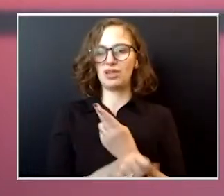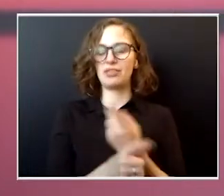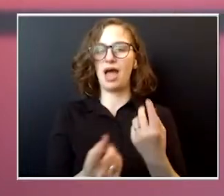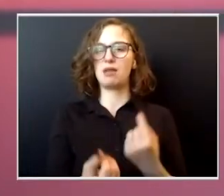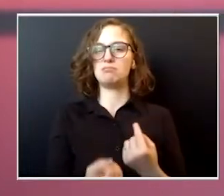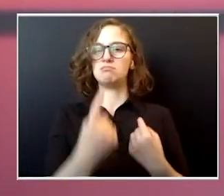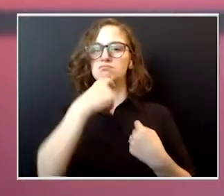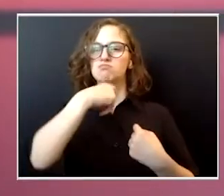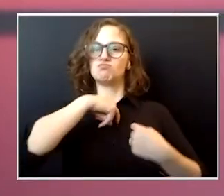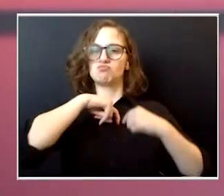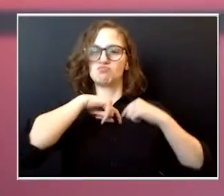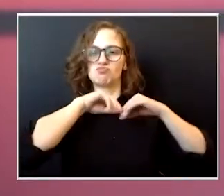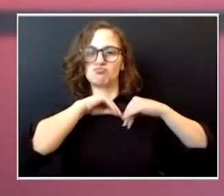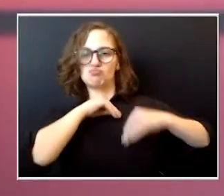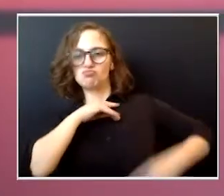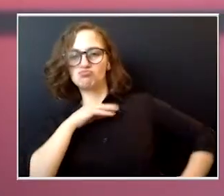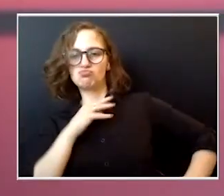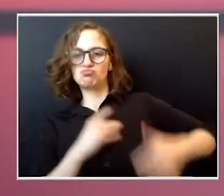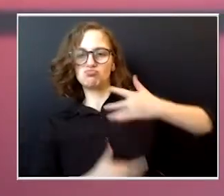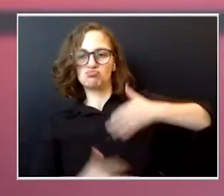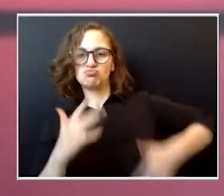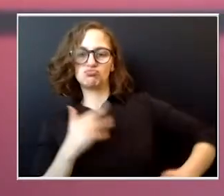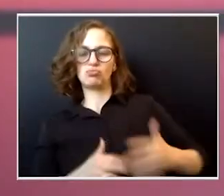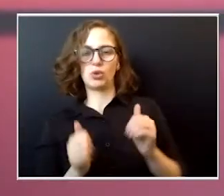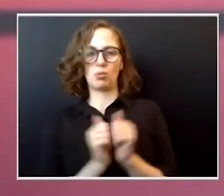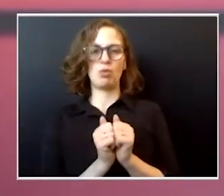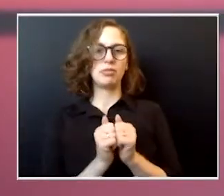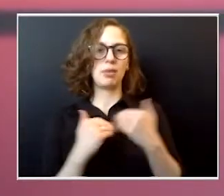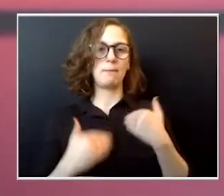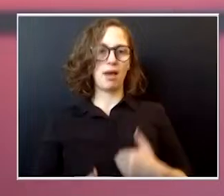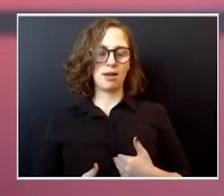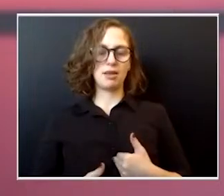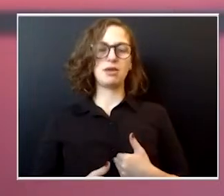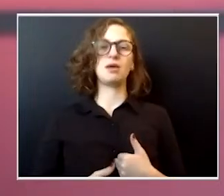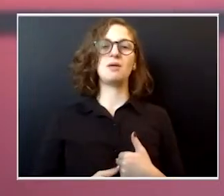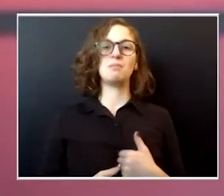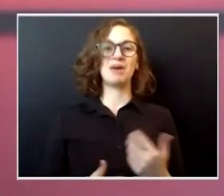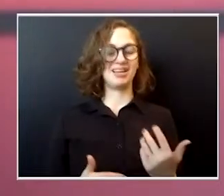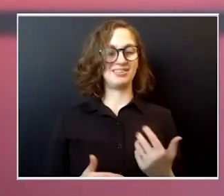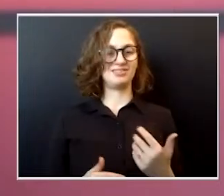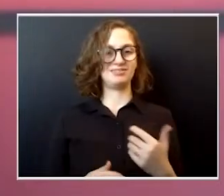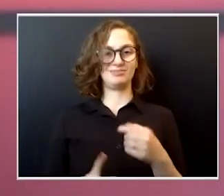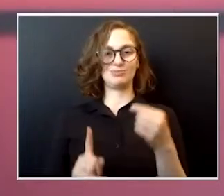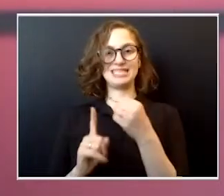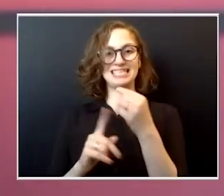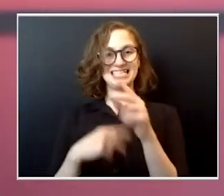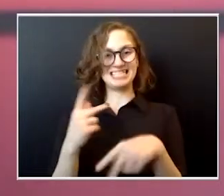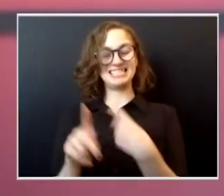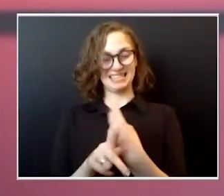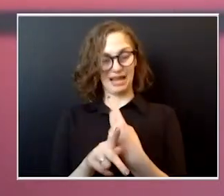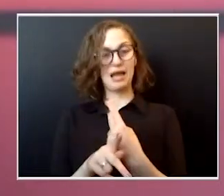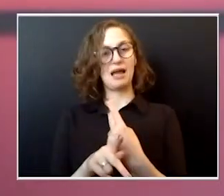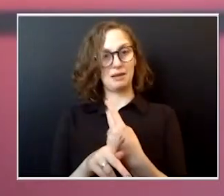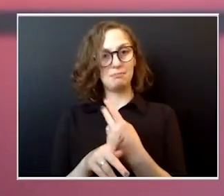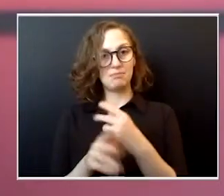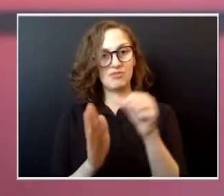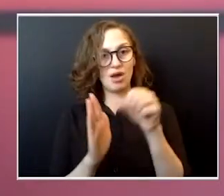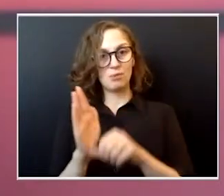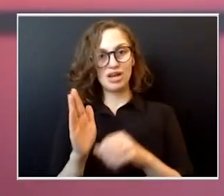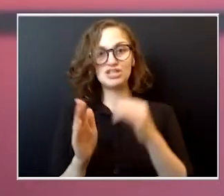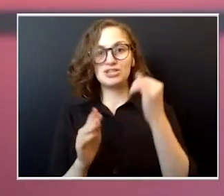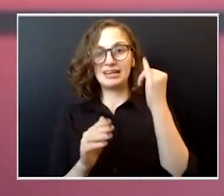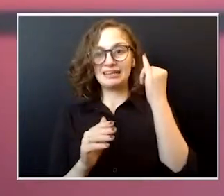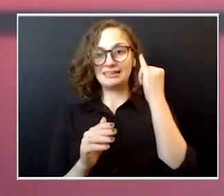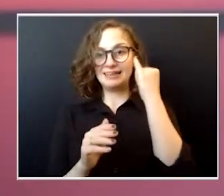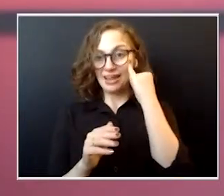these operations, we have to actually work on that area of the aorta. That's part of the aorta that's abnormal. So